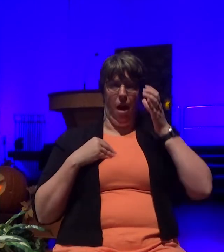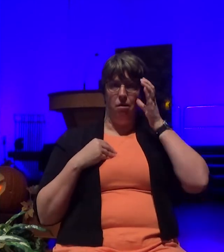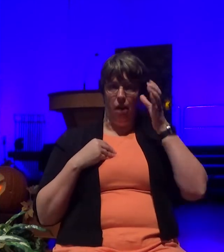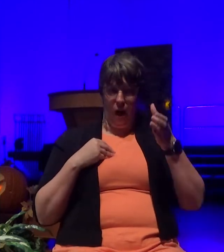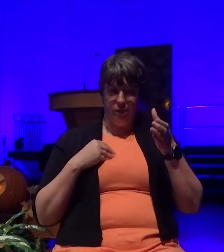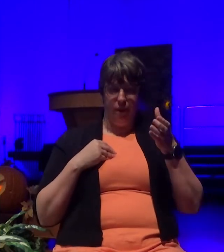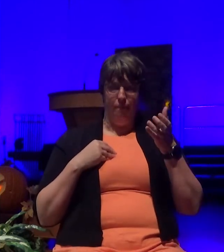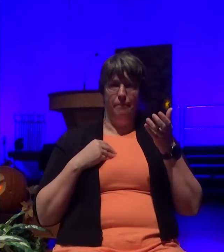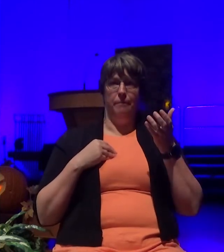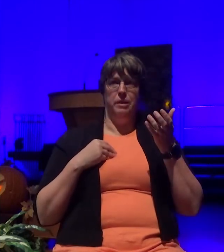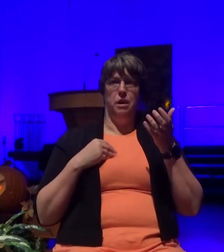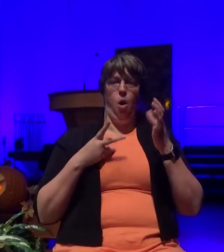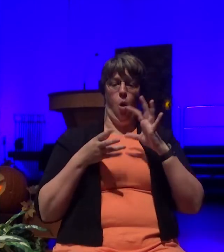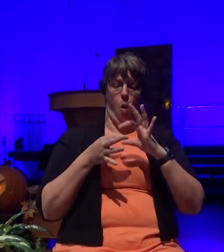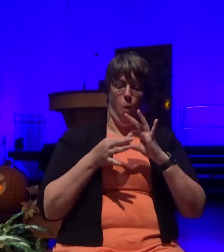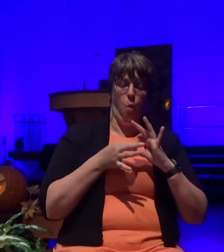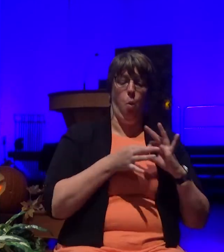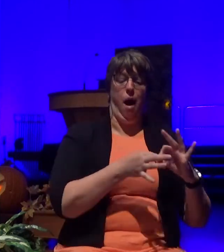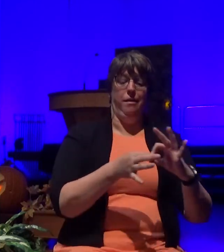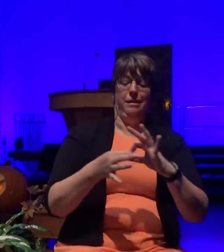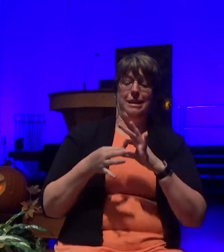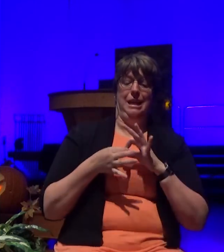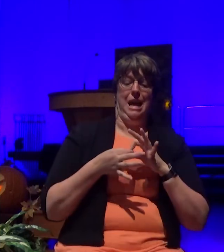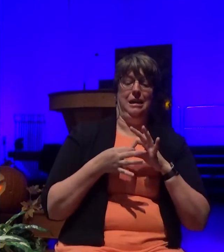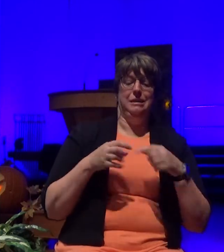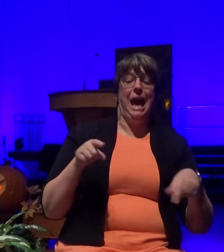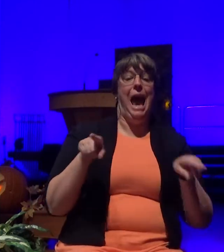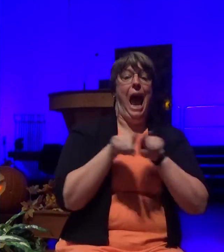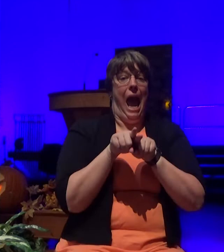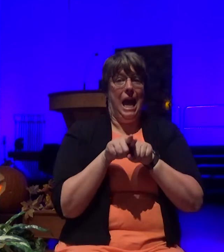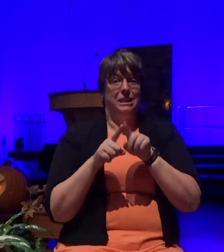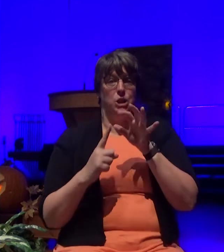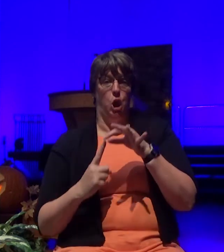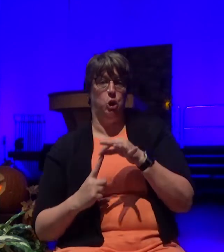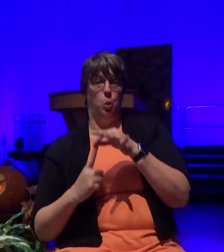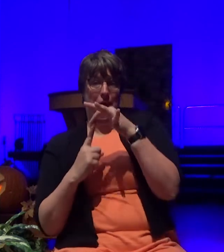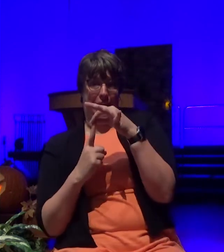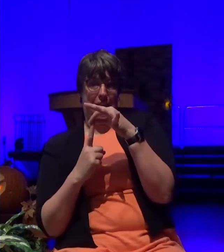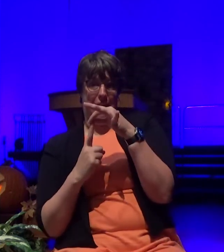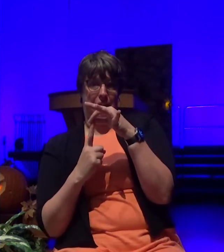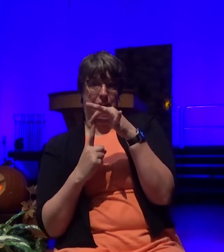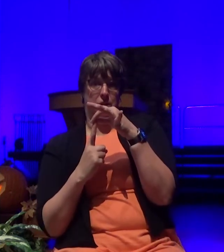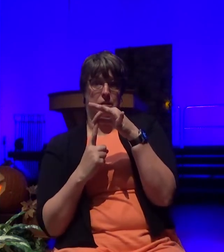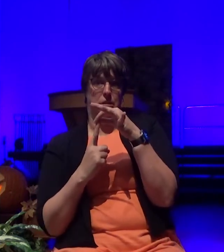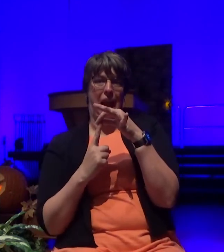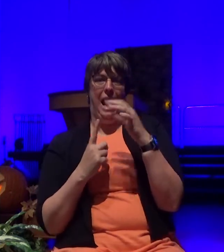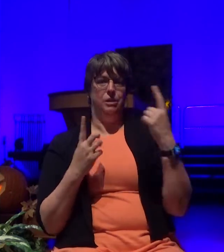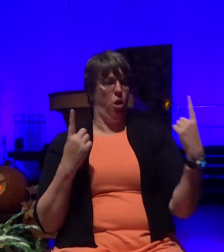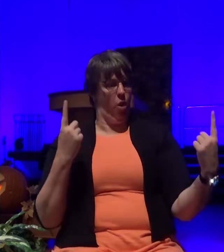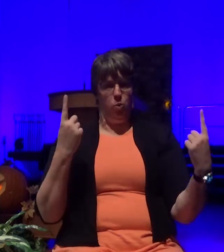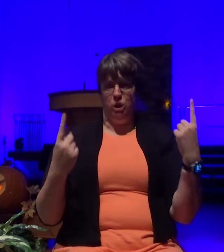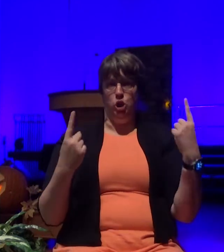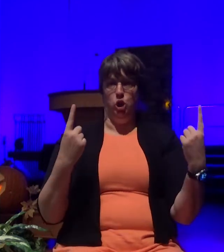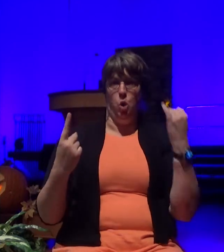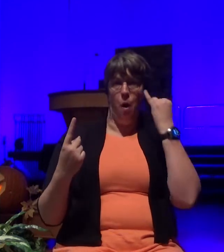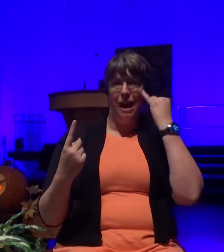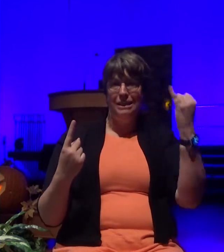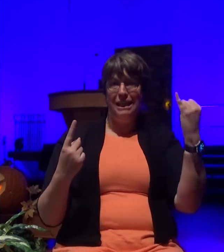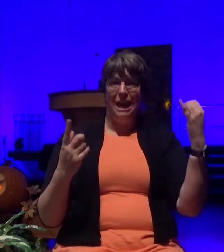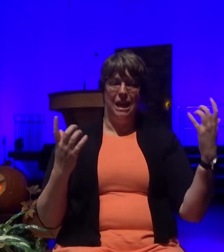as uniqueness, the dance of the two together. I tend to like the shows